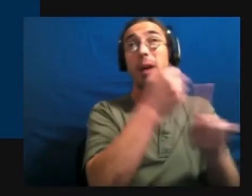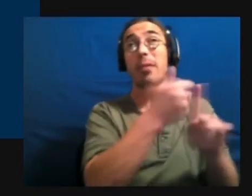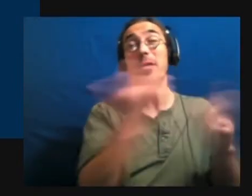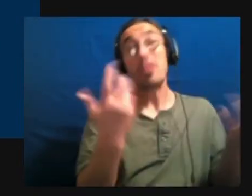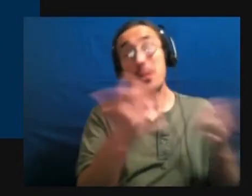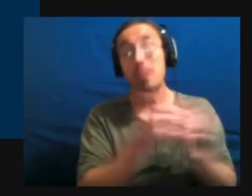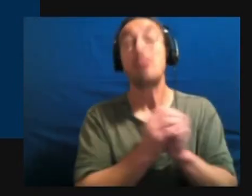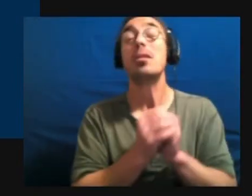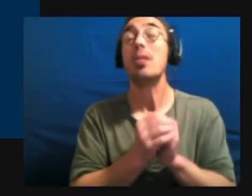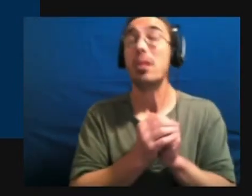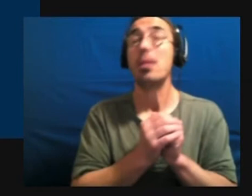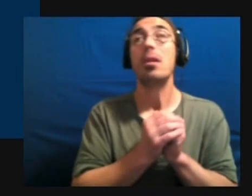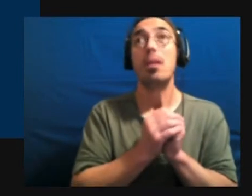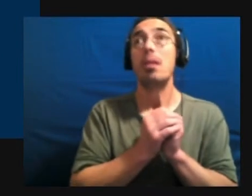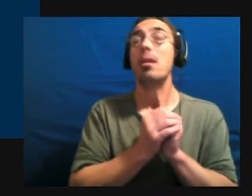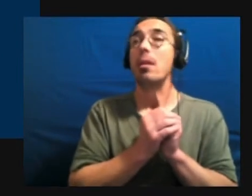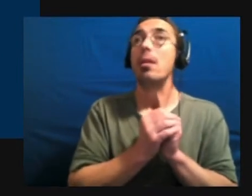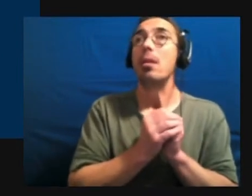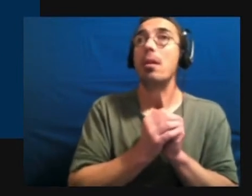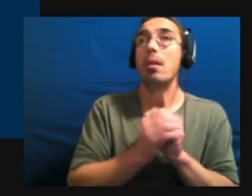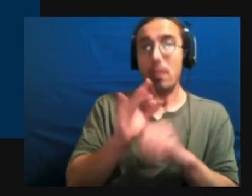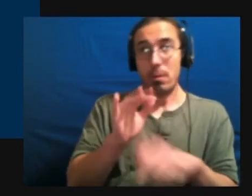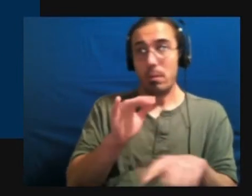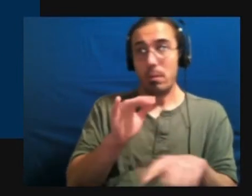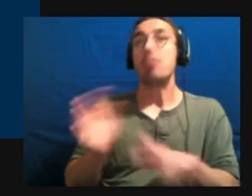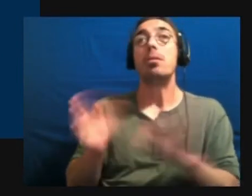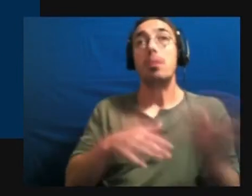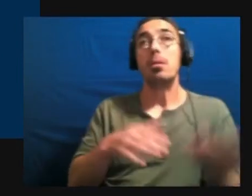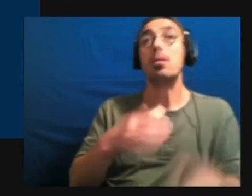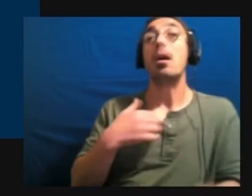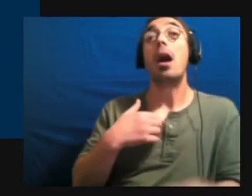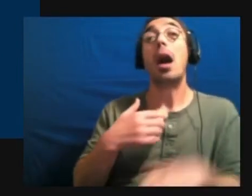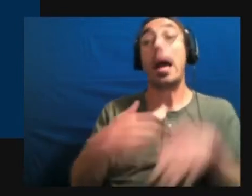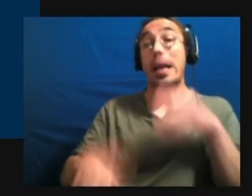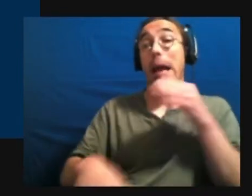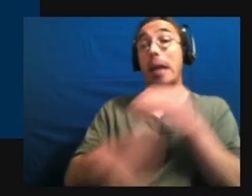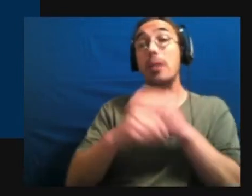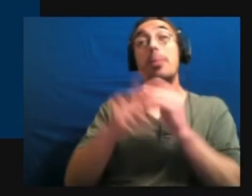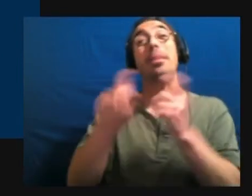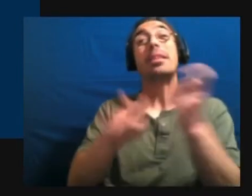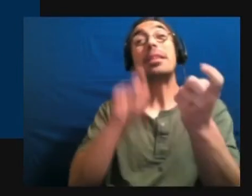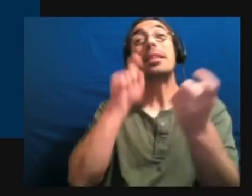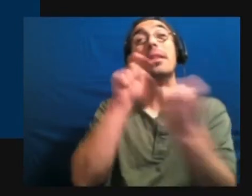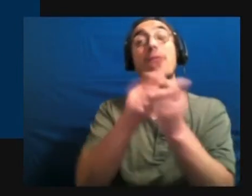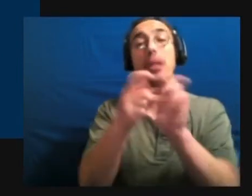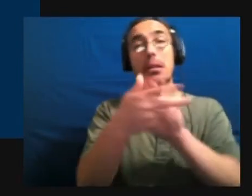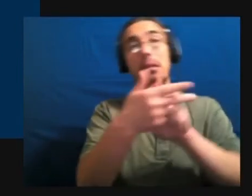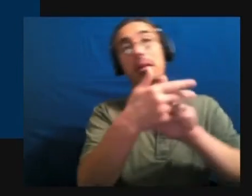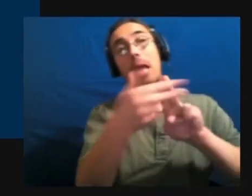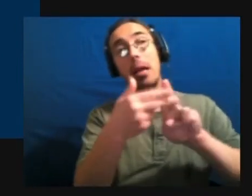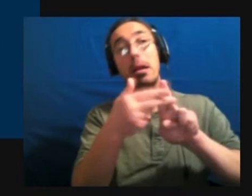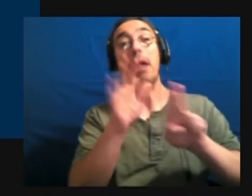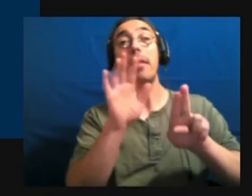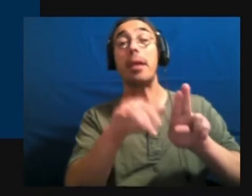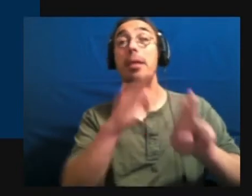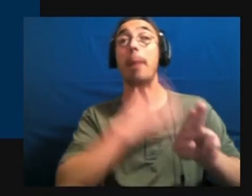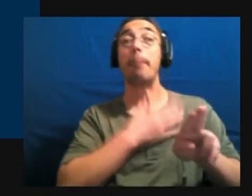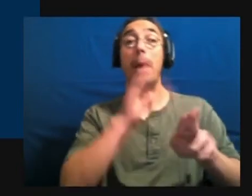And I put this specific slide in because this is my daughter